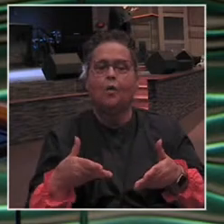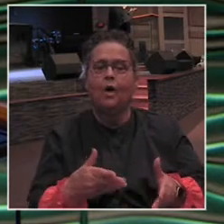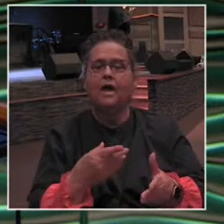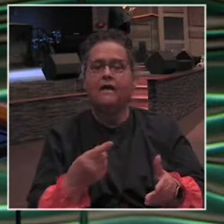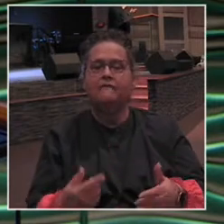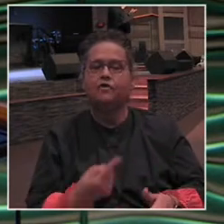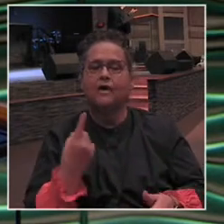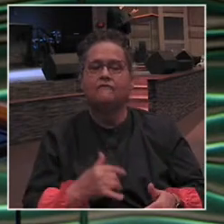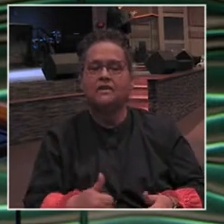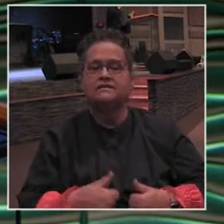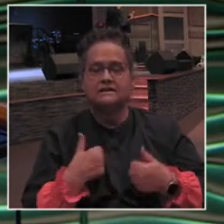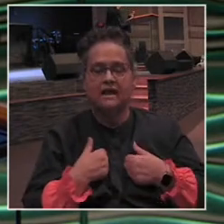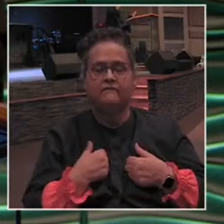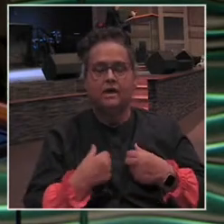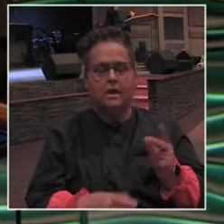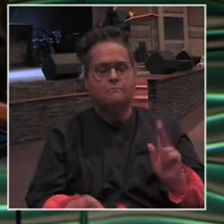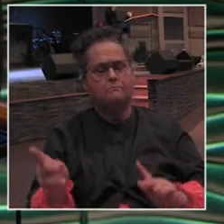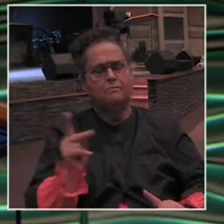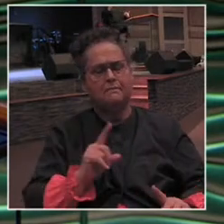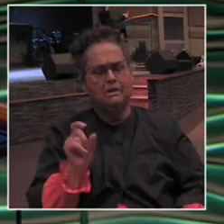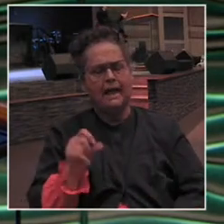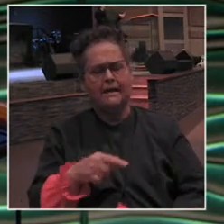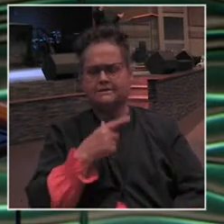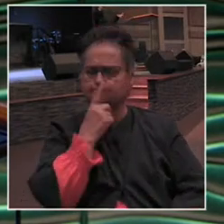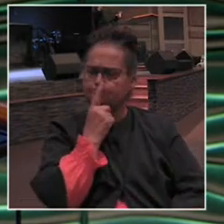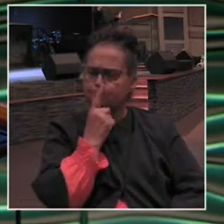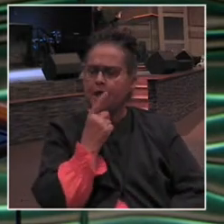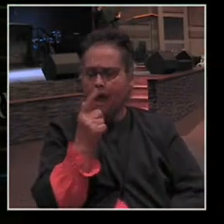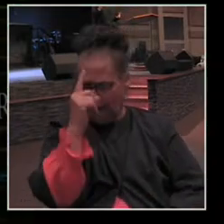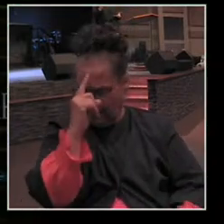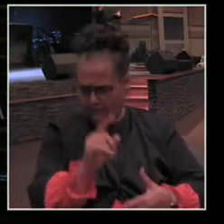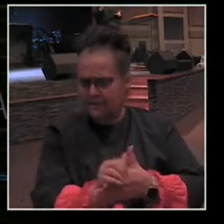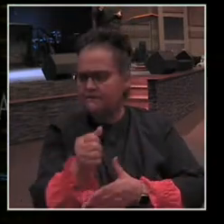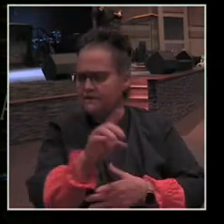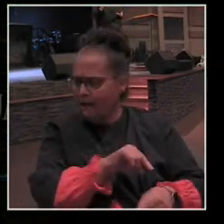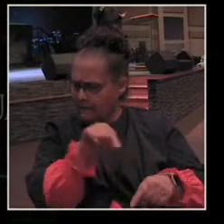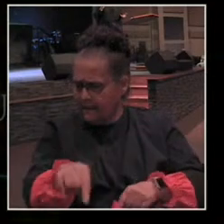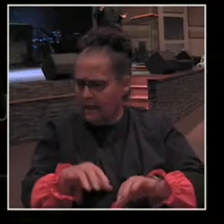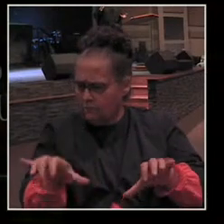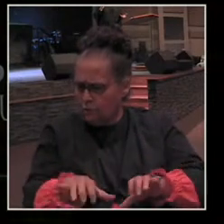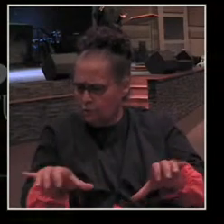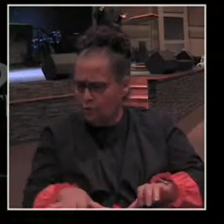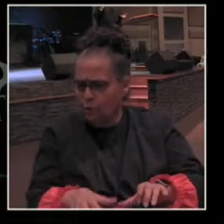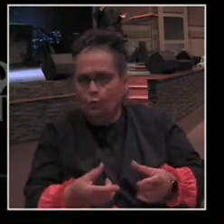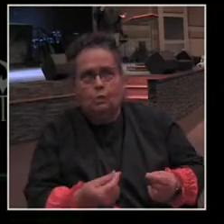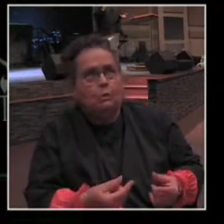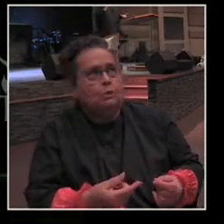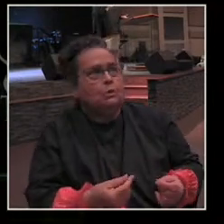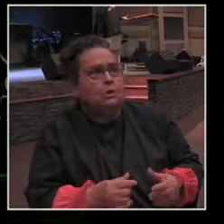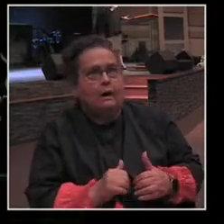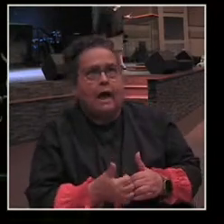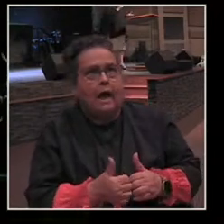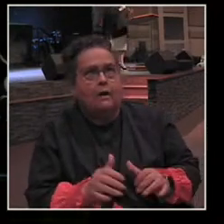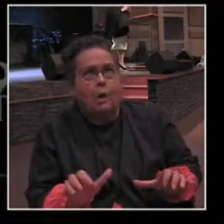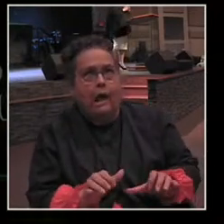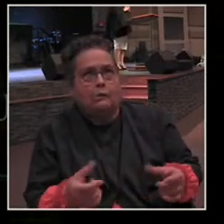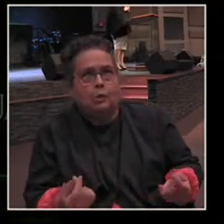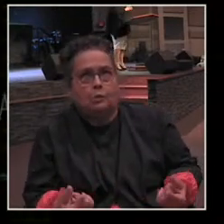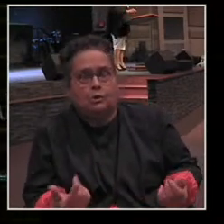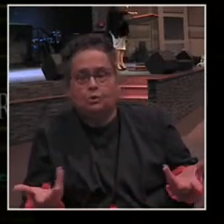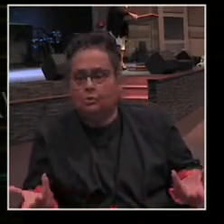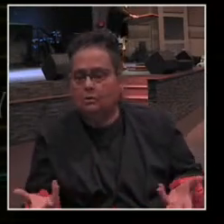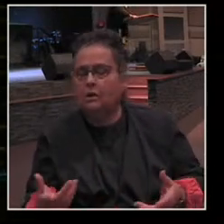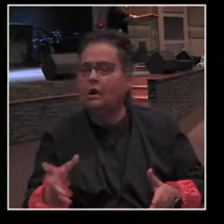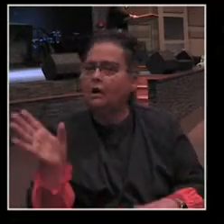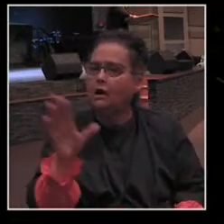people hear this, some of them ask them, well, okay, I believe that God came down and did all this. Well, what do I do? How do I act on this? Well,